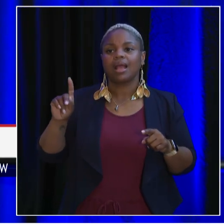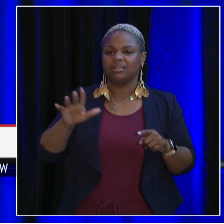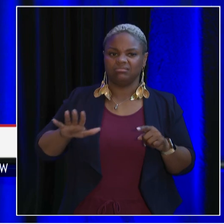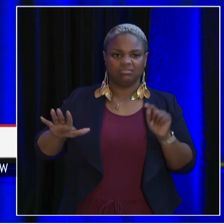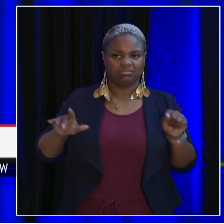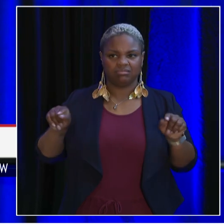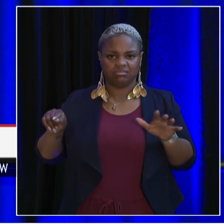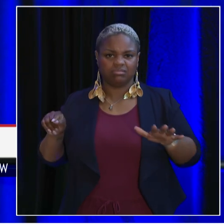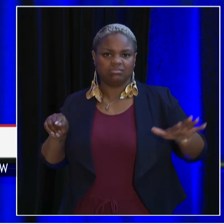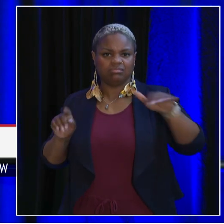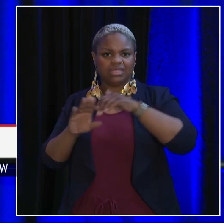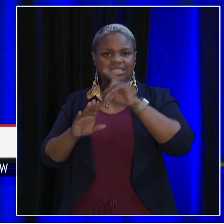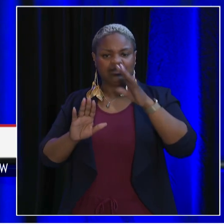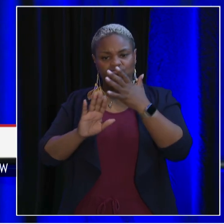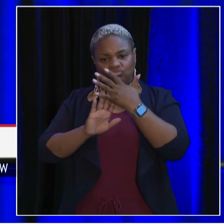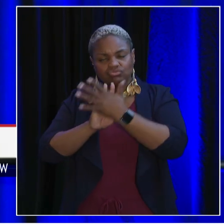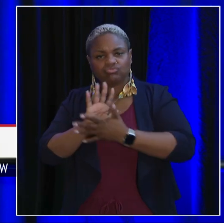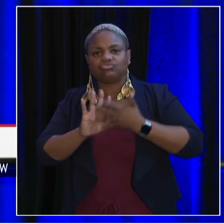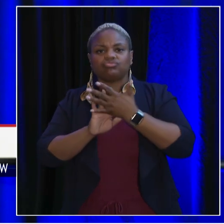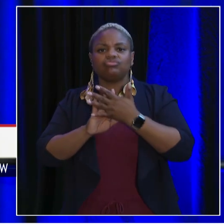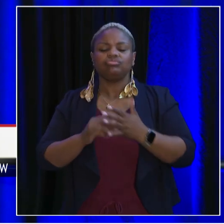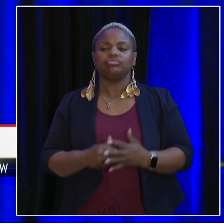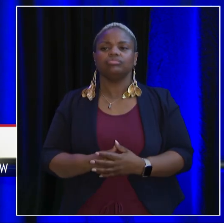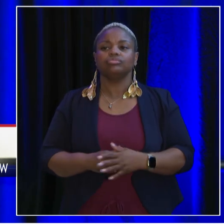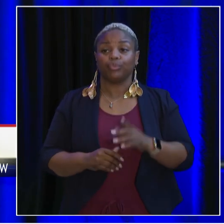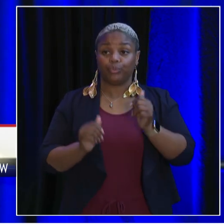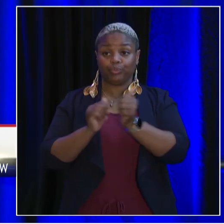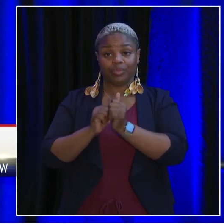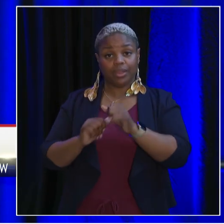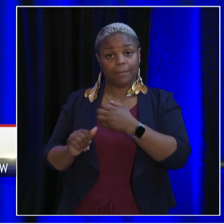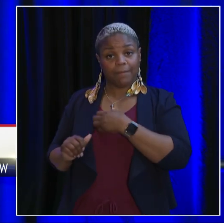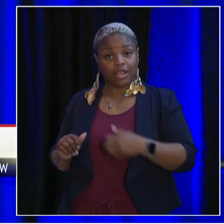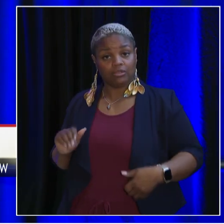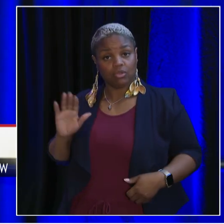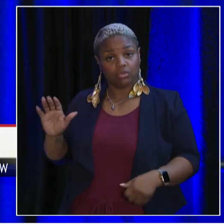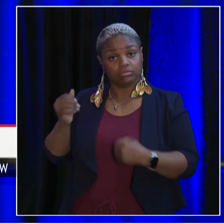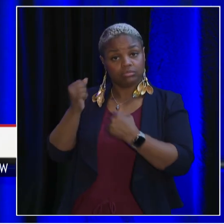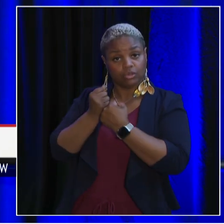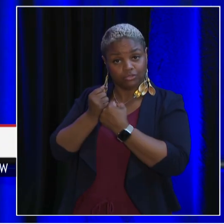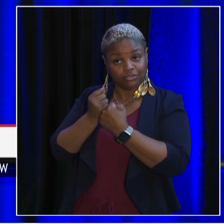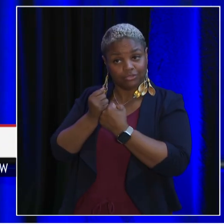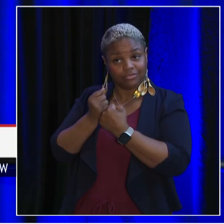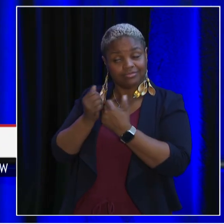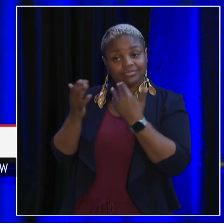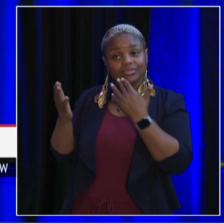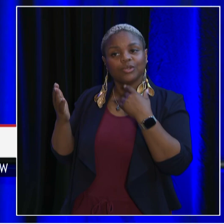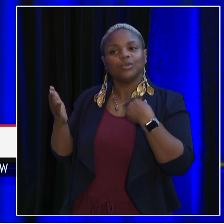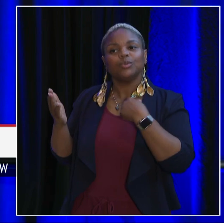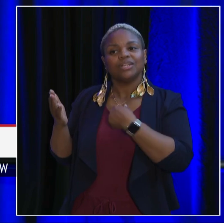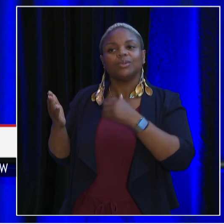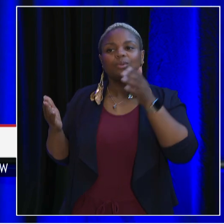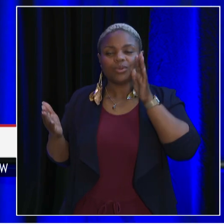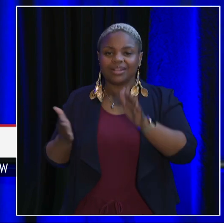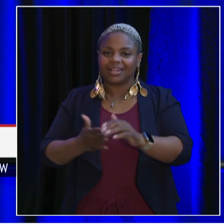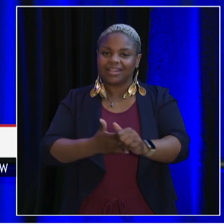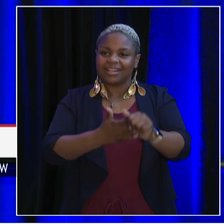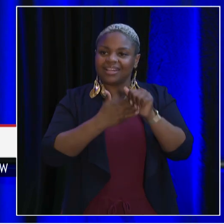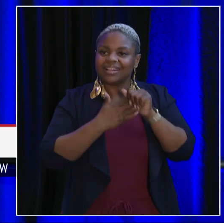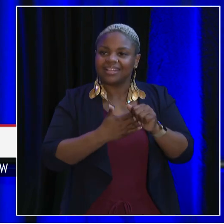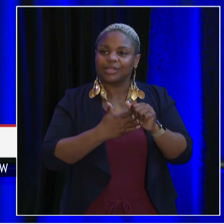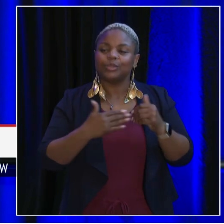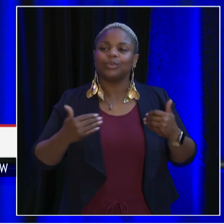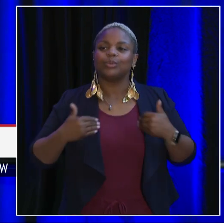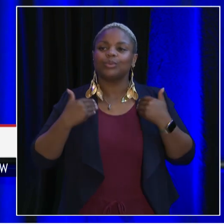with the generous support of the mayor's office, we are excited that the League of DC will be leading the Youth Voices for DC